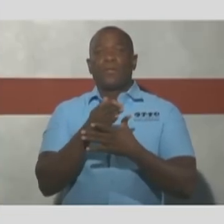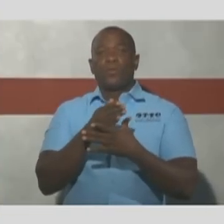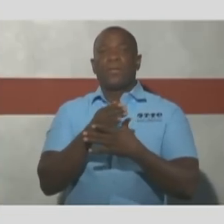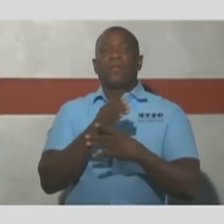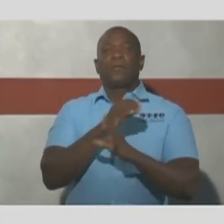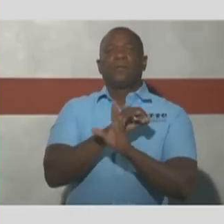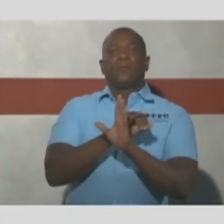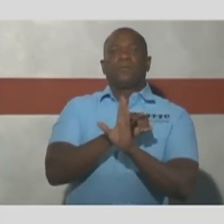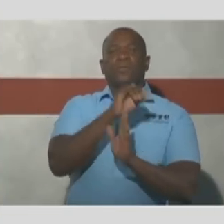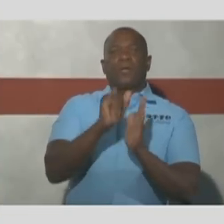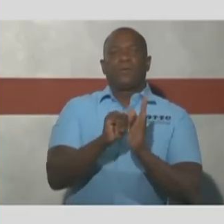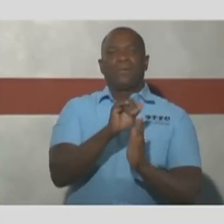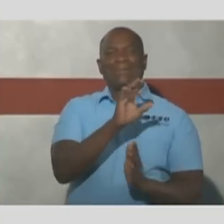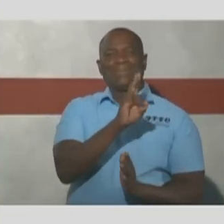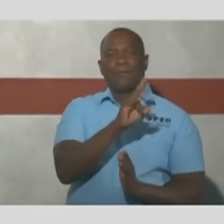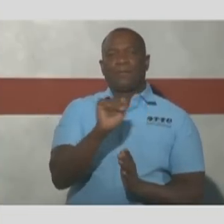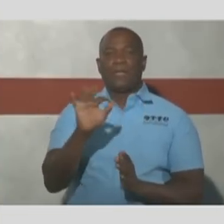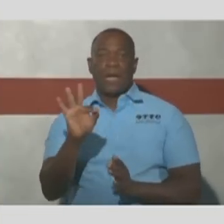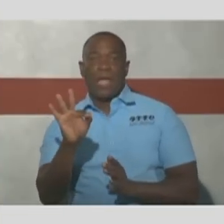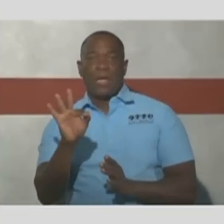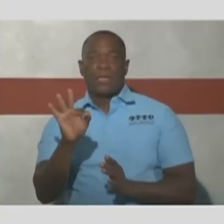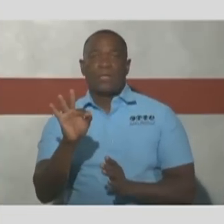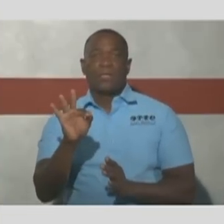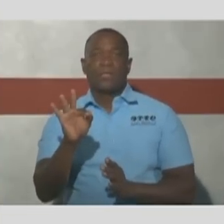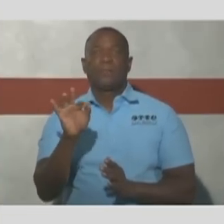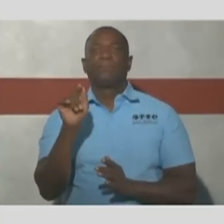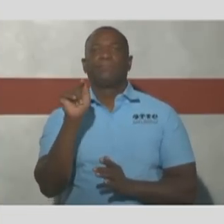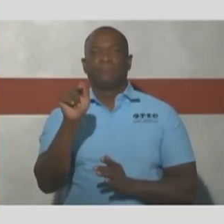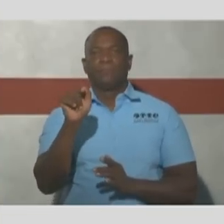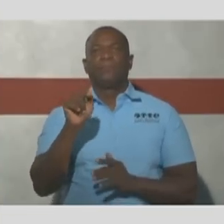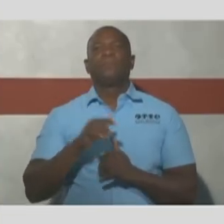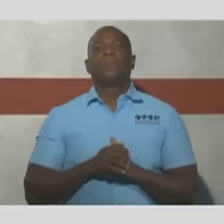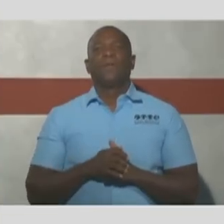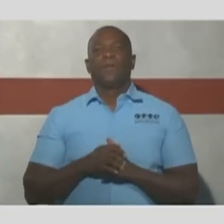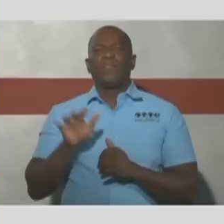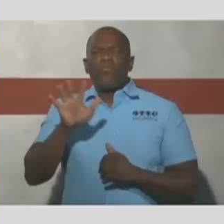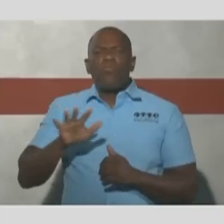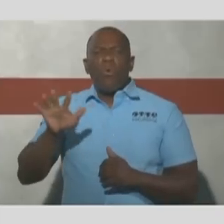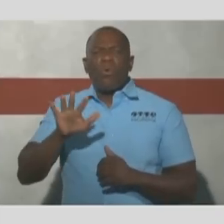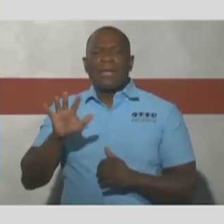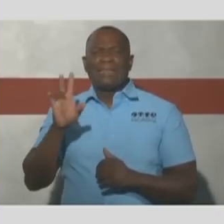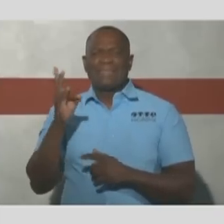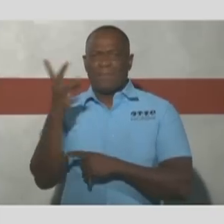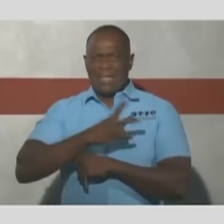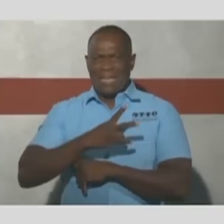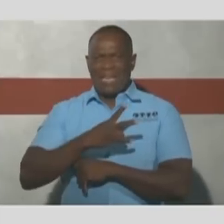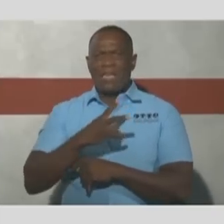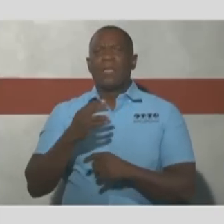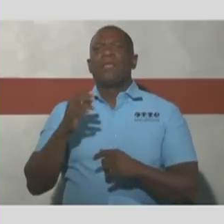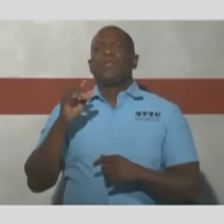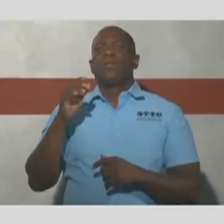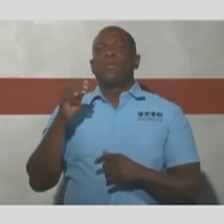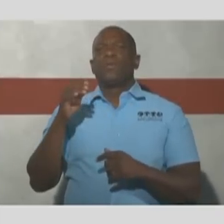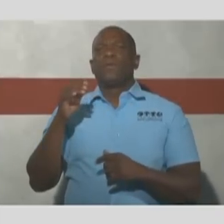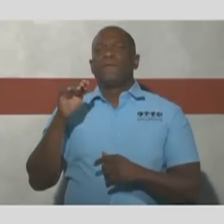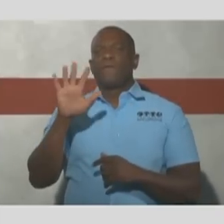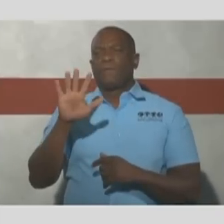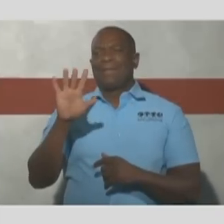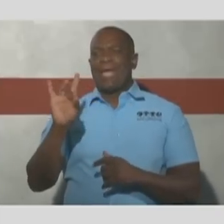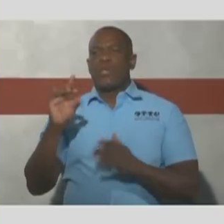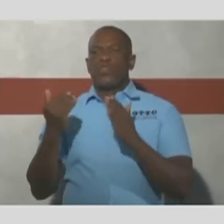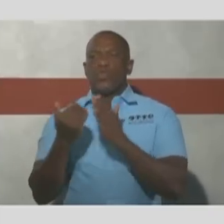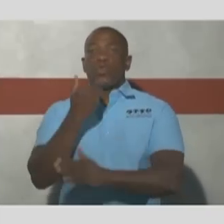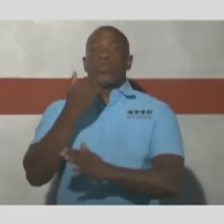period January 2nd to January 9th, which is accounting for 7 days, 406. Giving us a rolling 7-day average of new